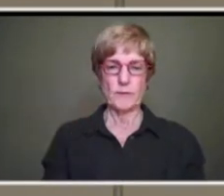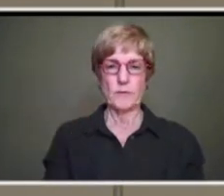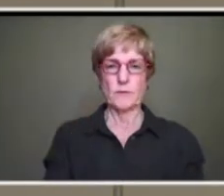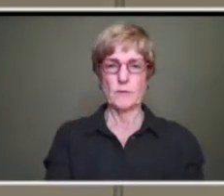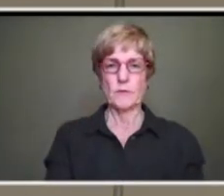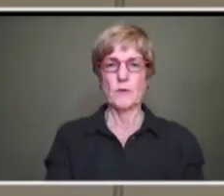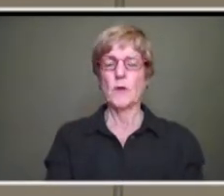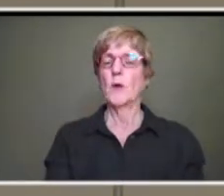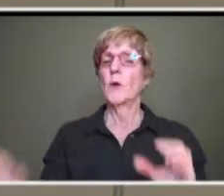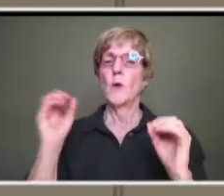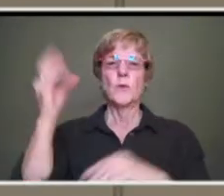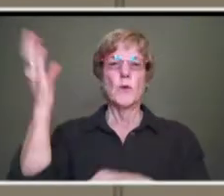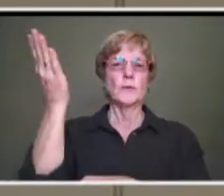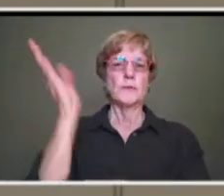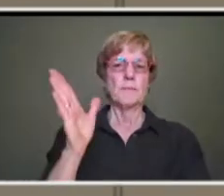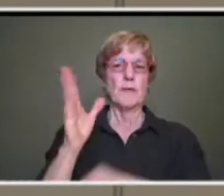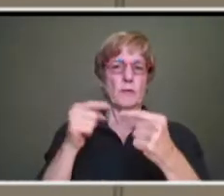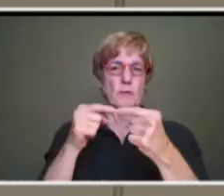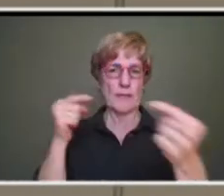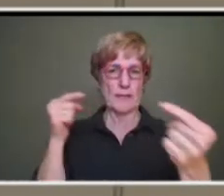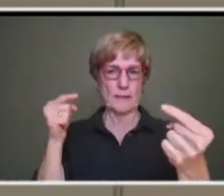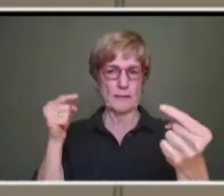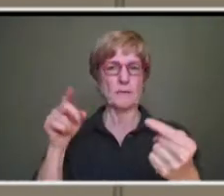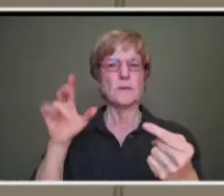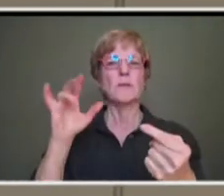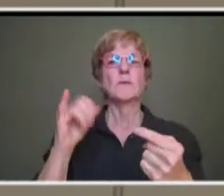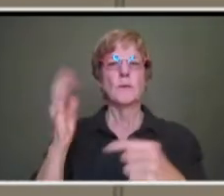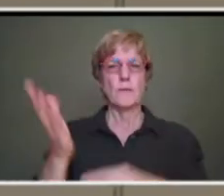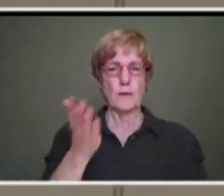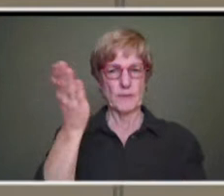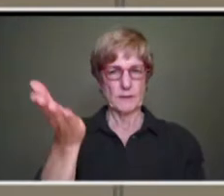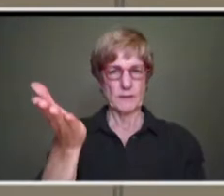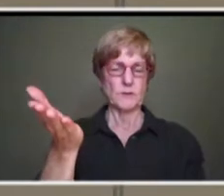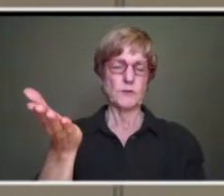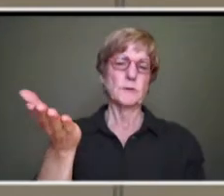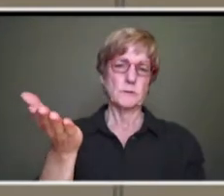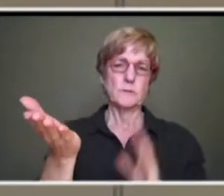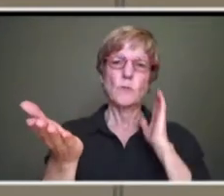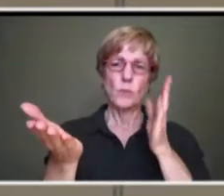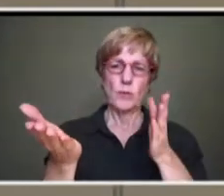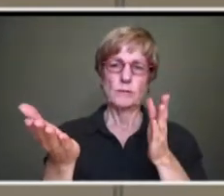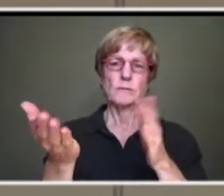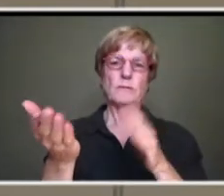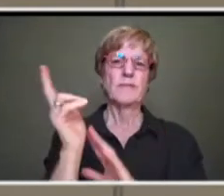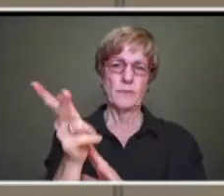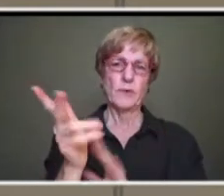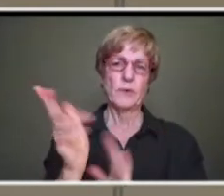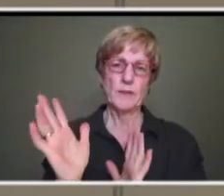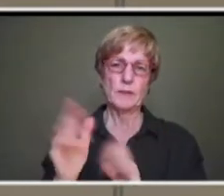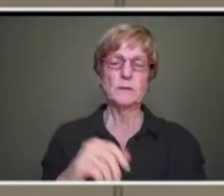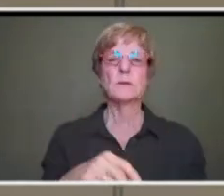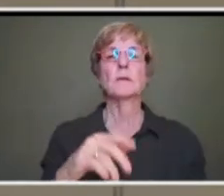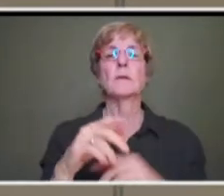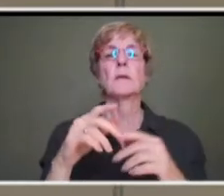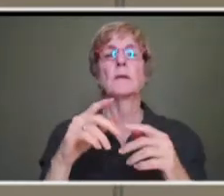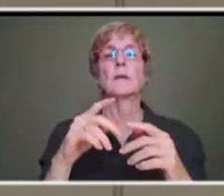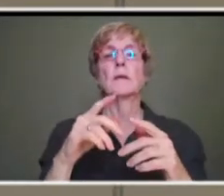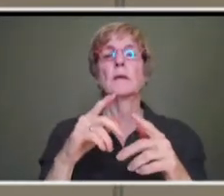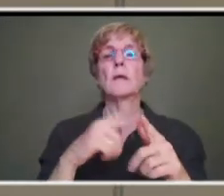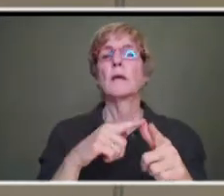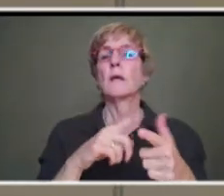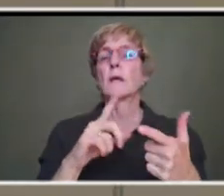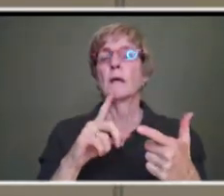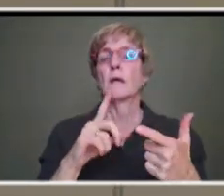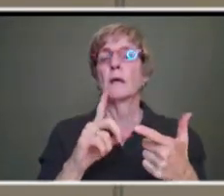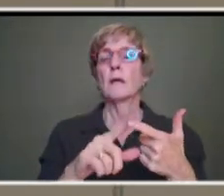against so that petition um we'll only have three minutes and uh finally I would